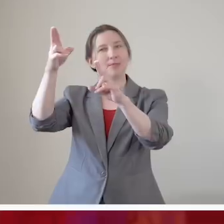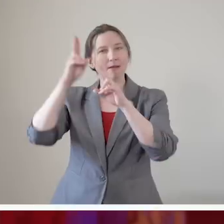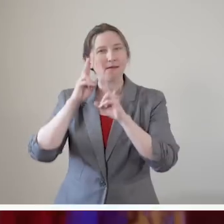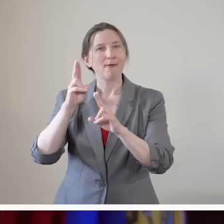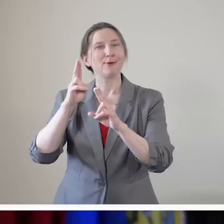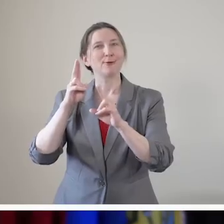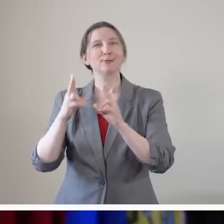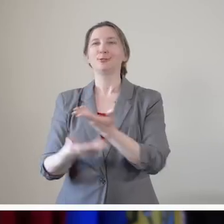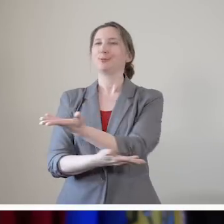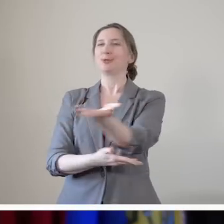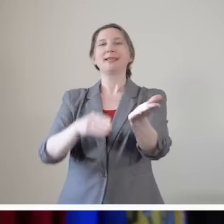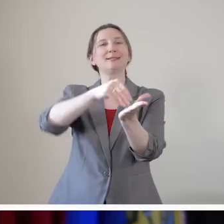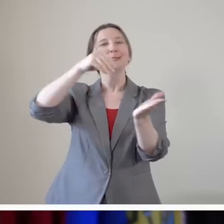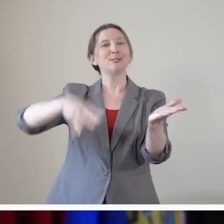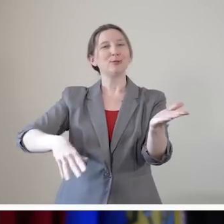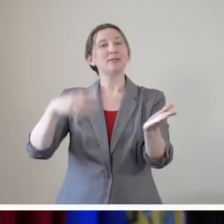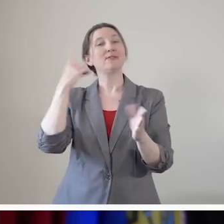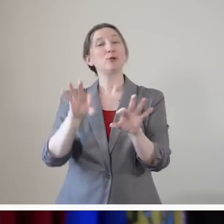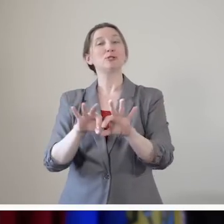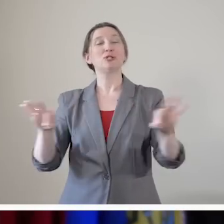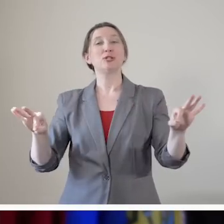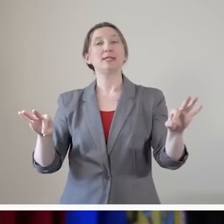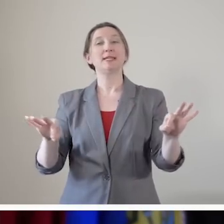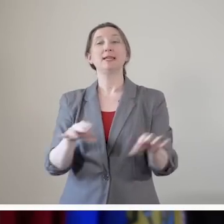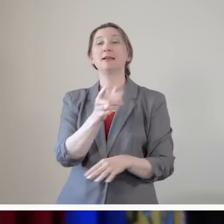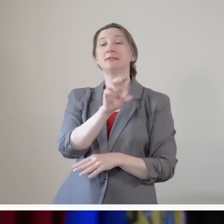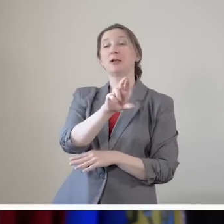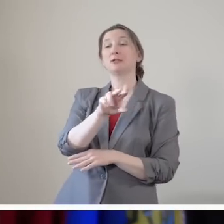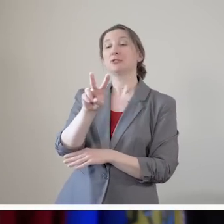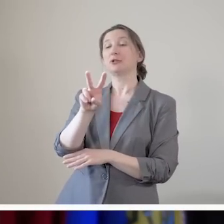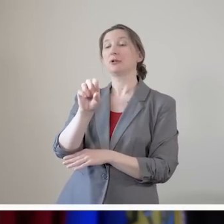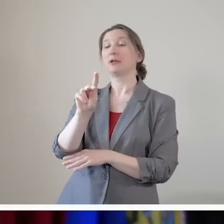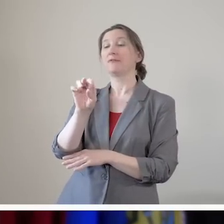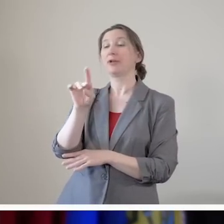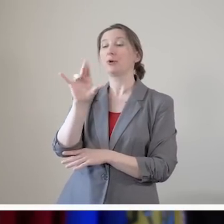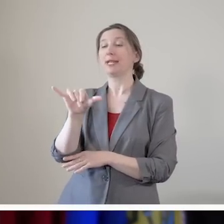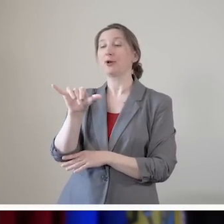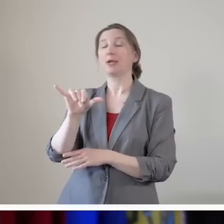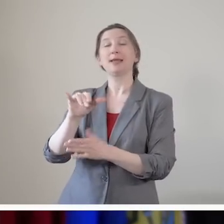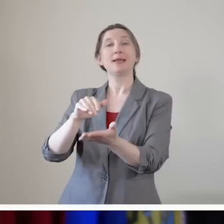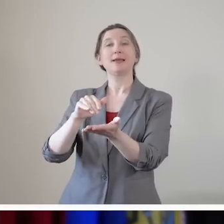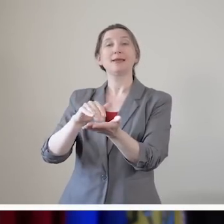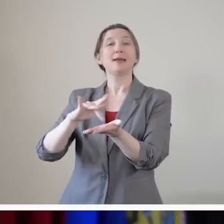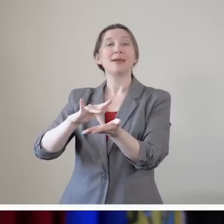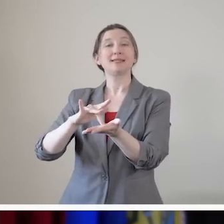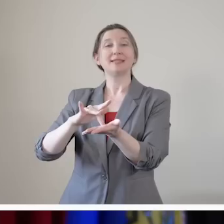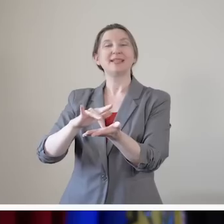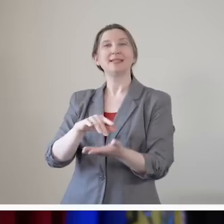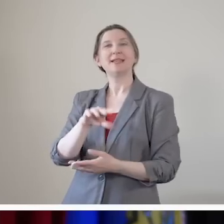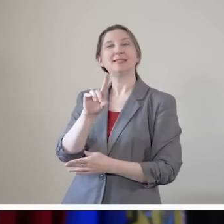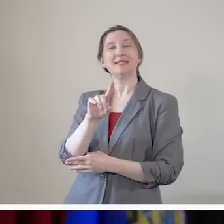Chancellor Blank, it is my distinct honor to present the candidates for the degree Doctor of Veterinary Medicine. These scholars have successfully